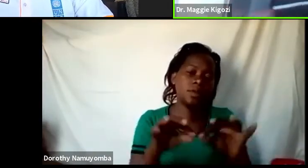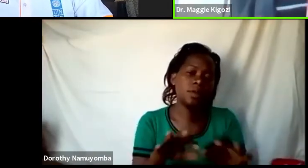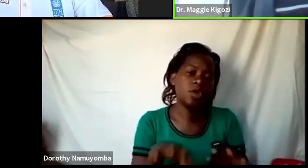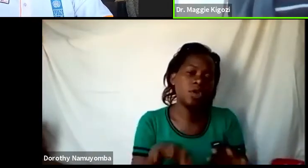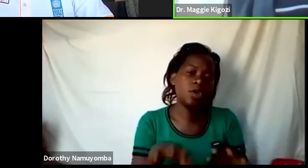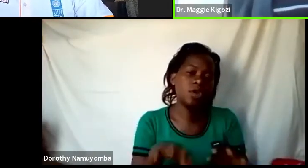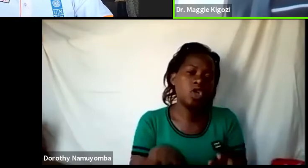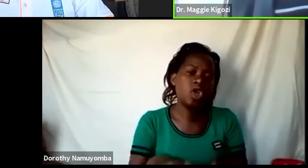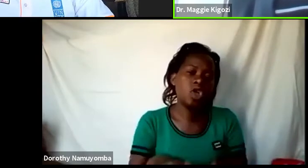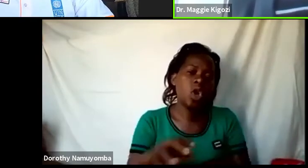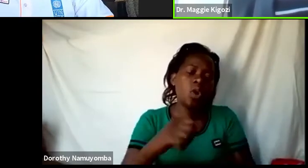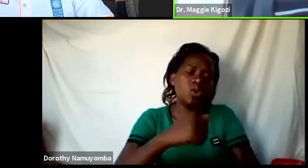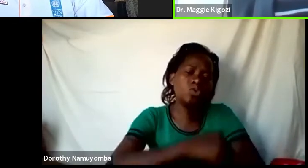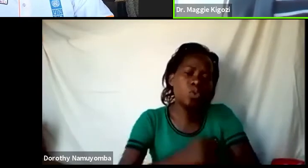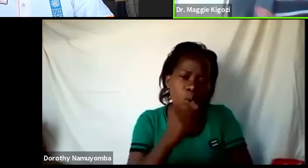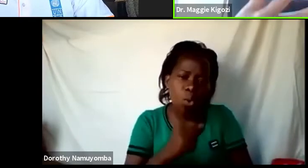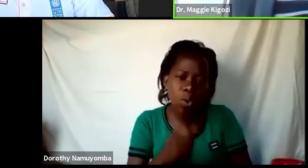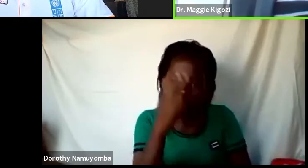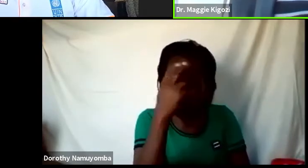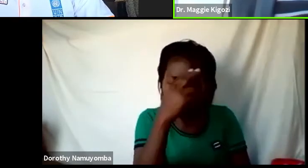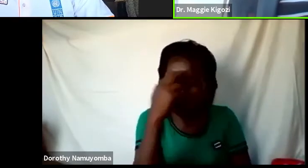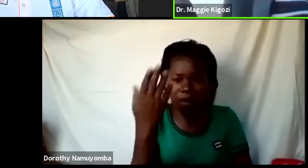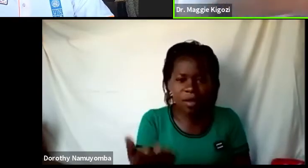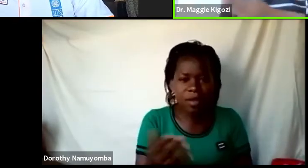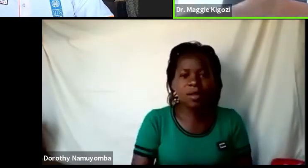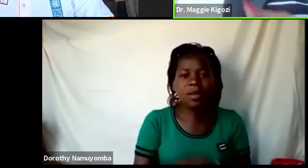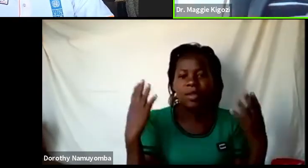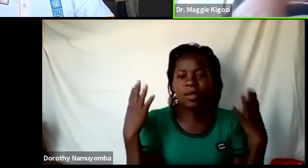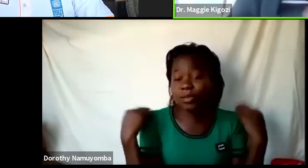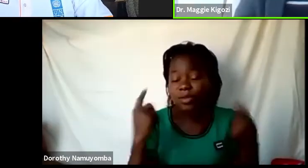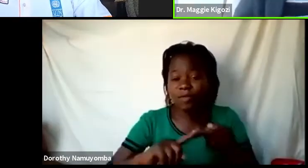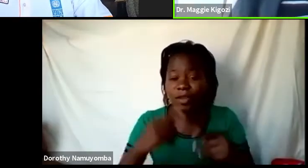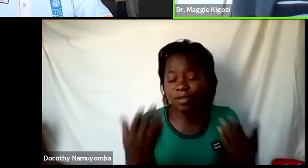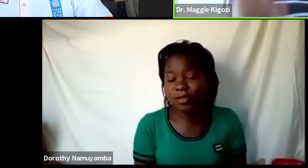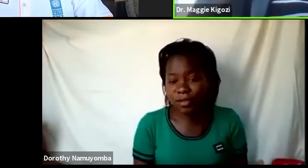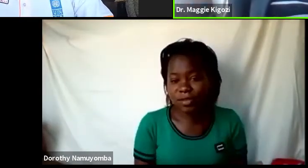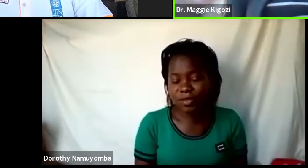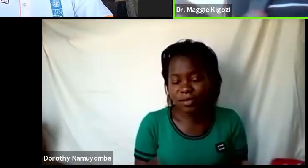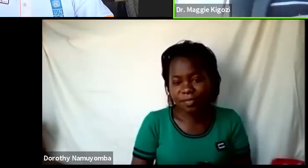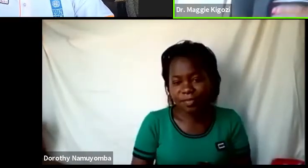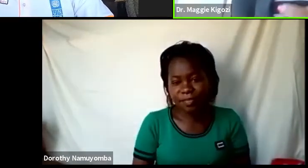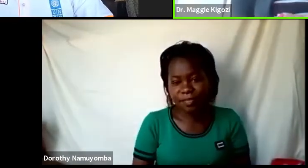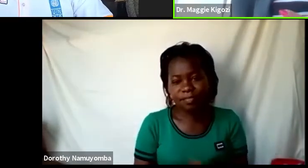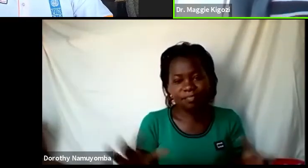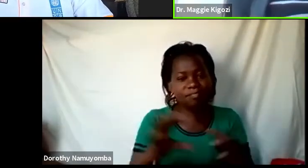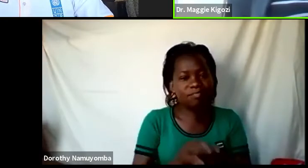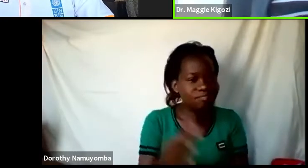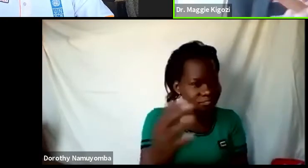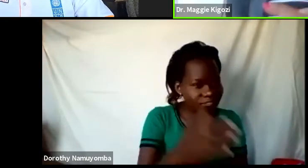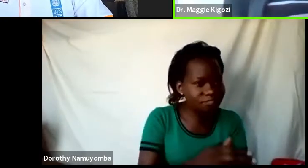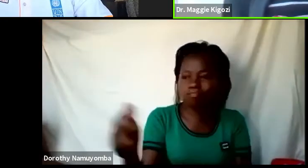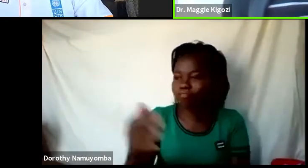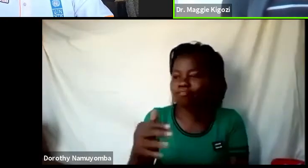you can partner with other people, bring in some money, you bring in some, and our business is running. The other thing